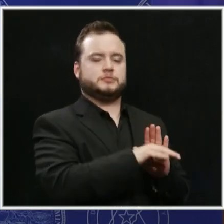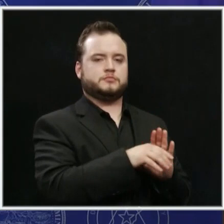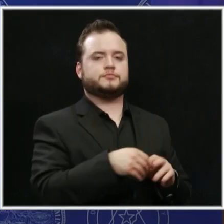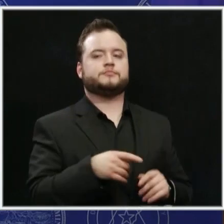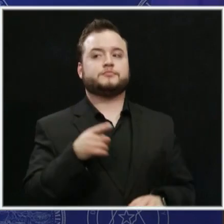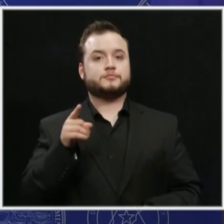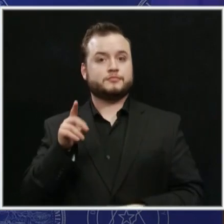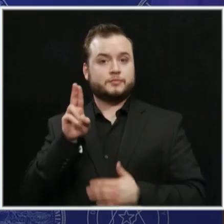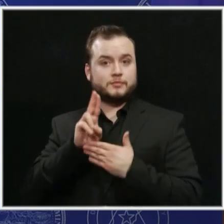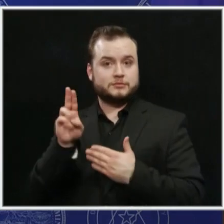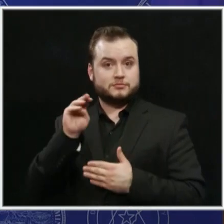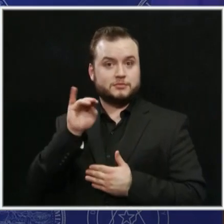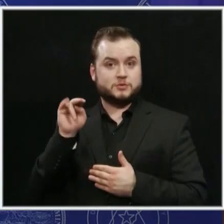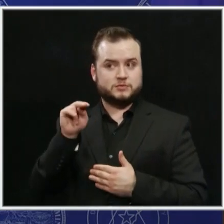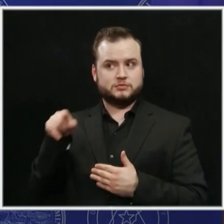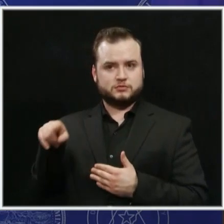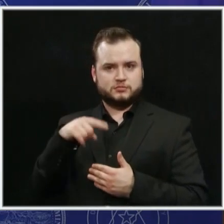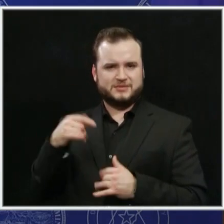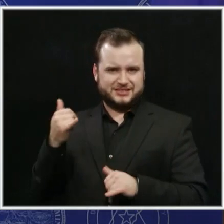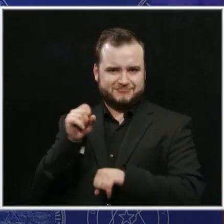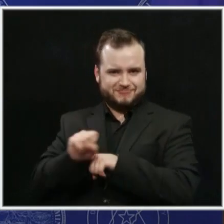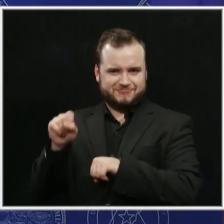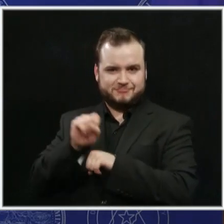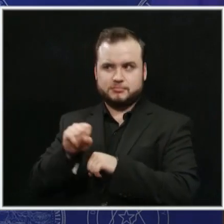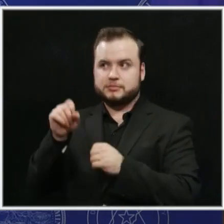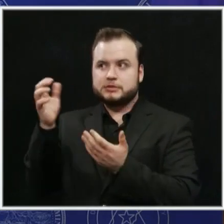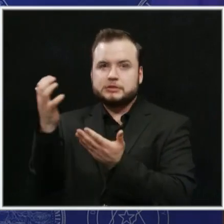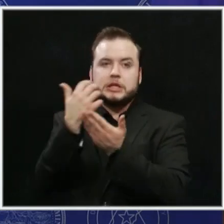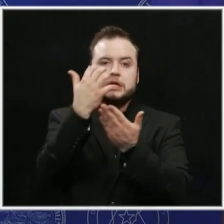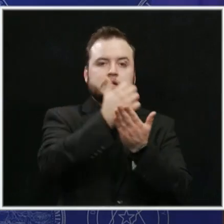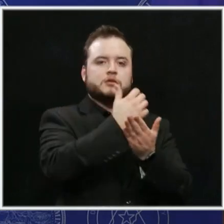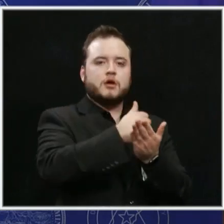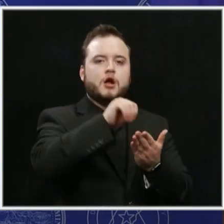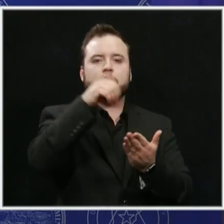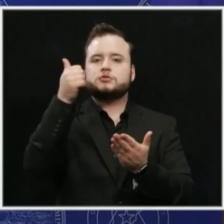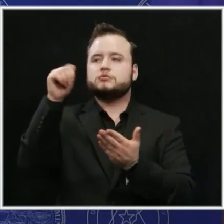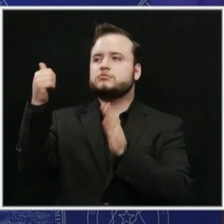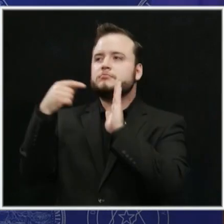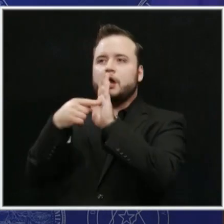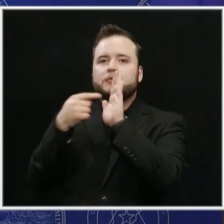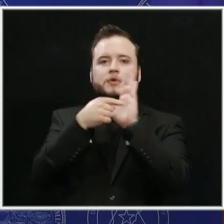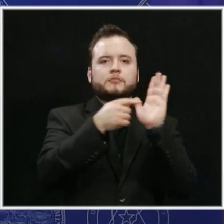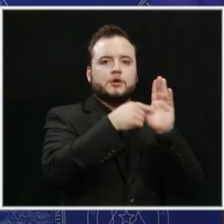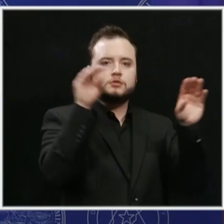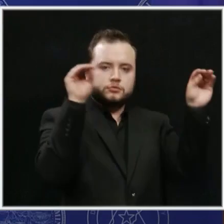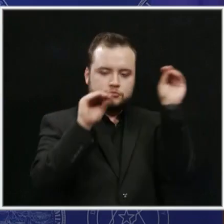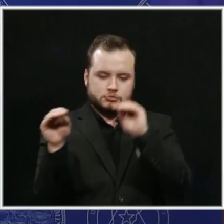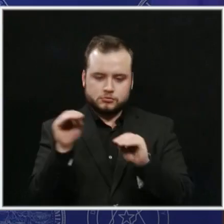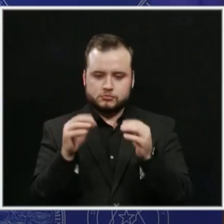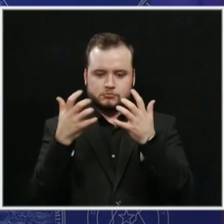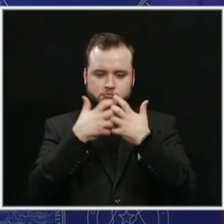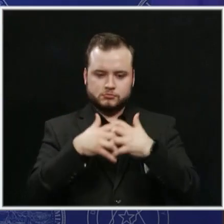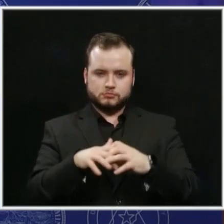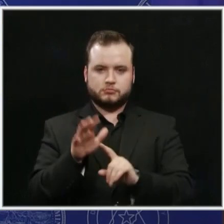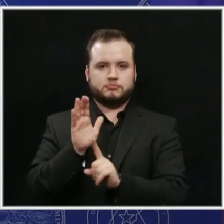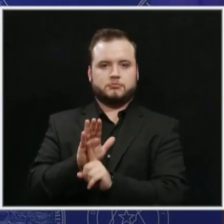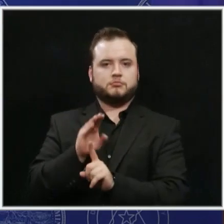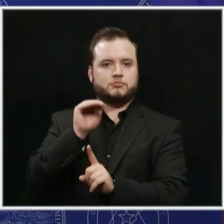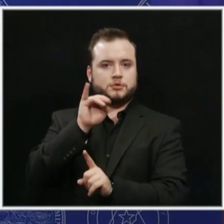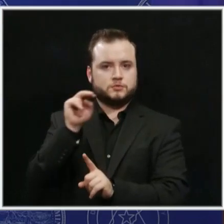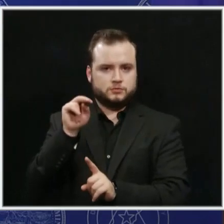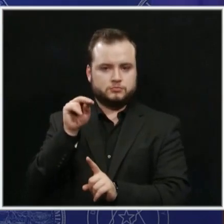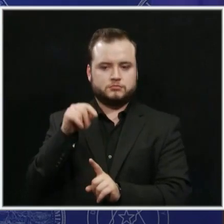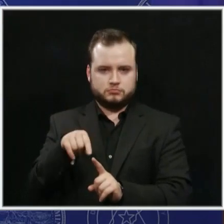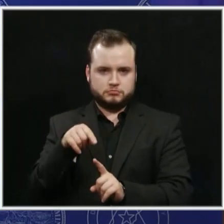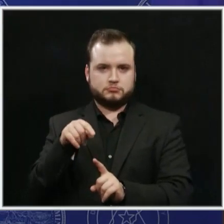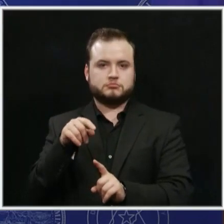certainly are very consistent with other modeling scenarios that we've seen, with a peak in, basically into midsummer, and a peak